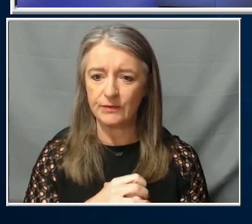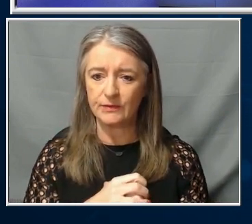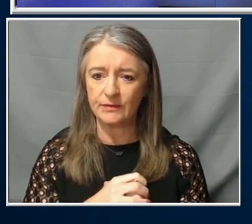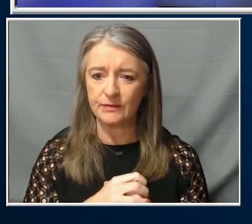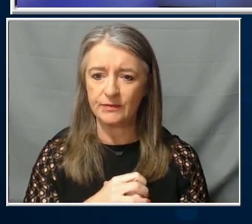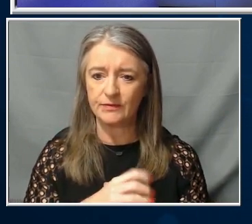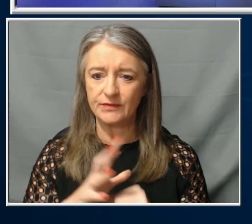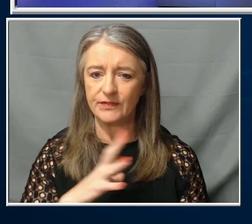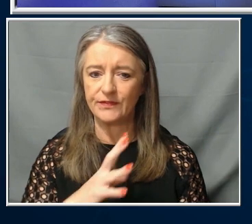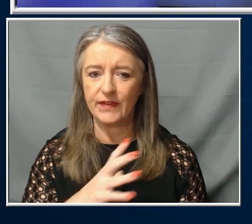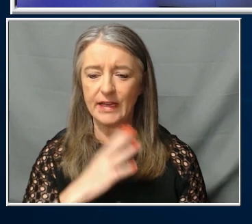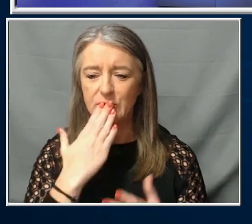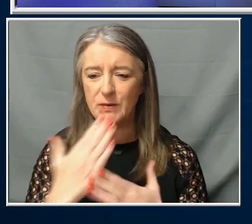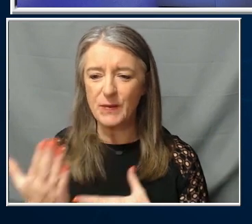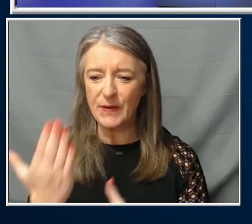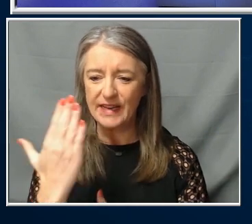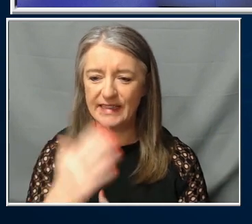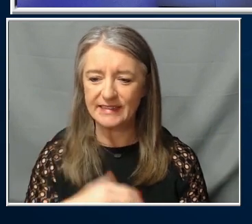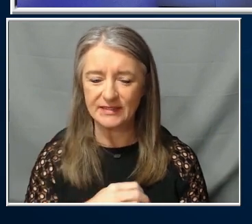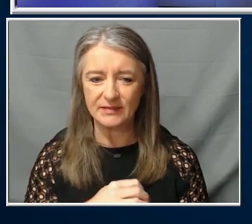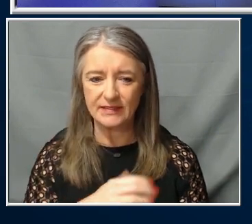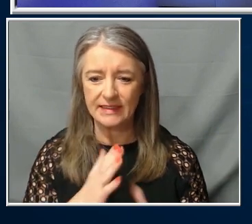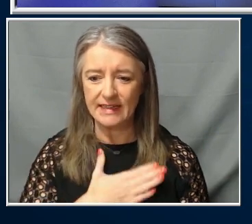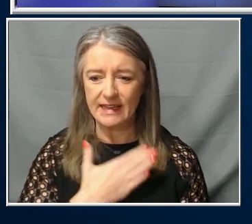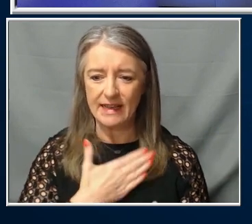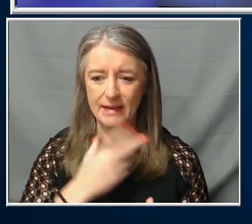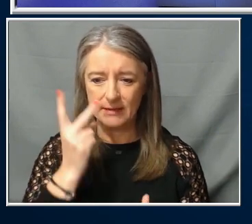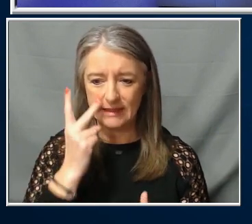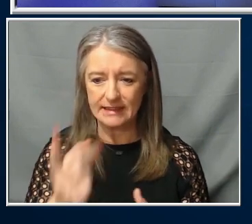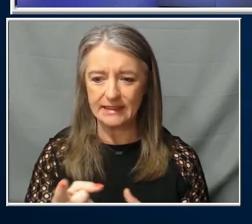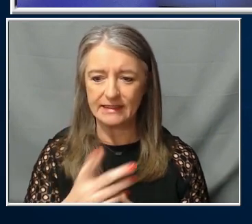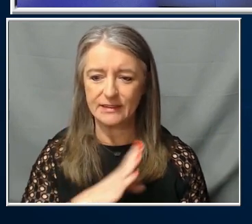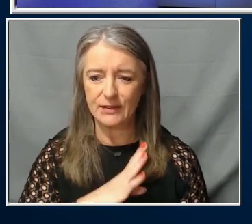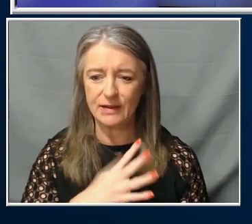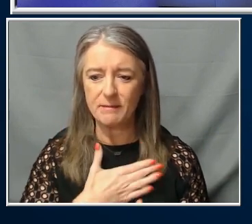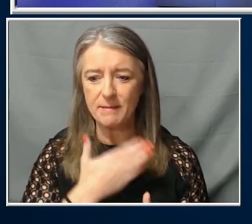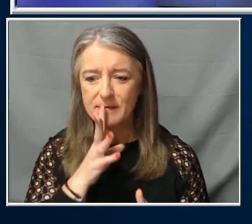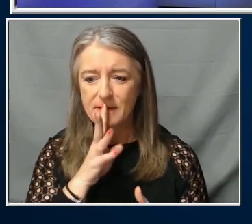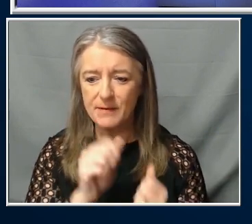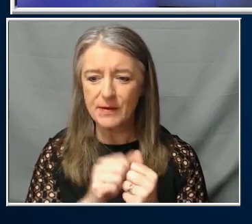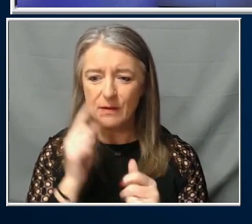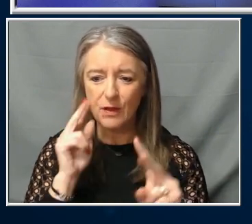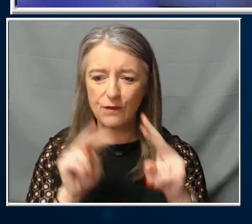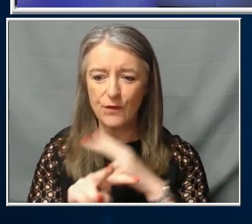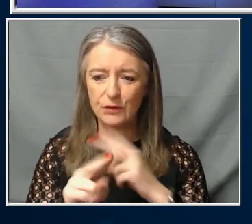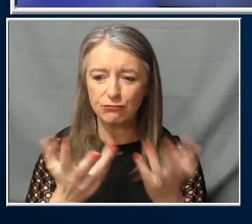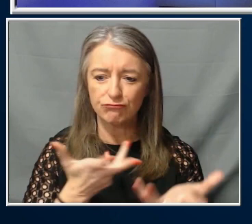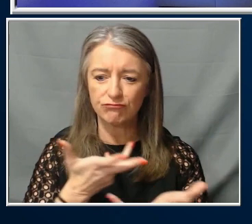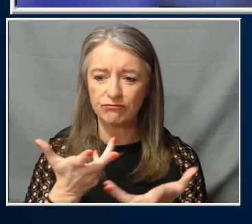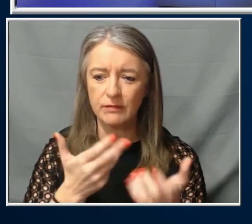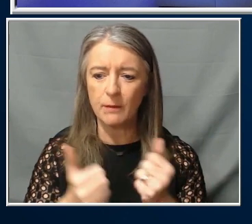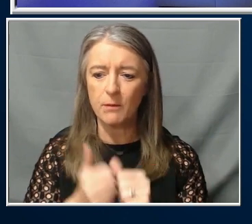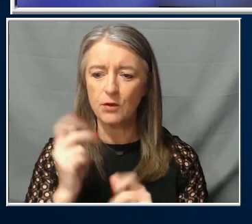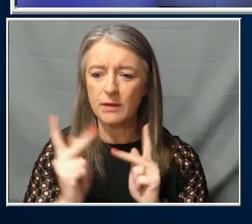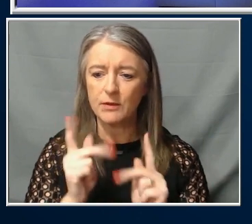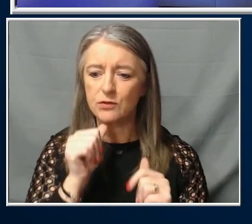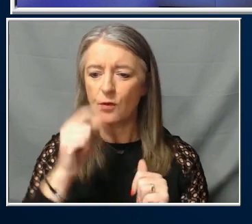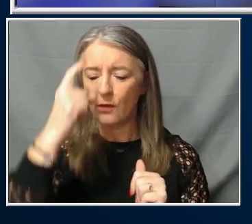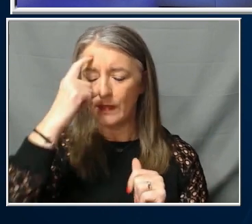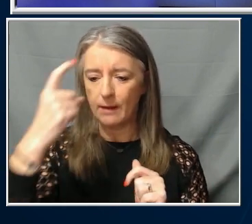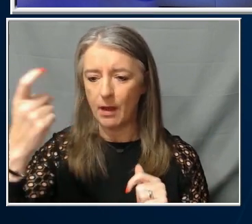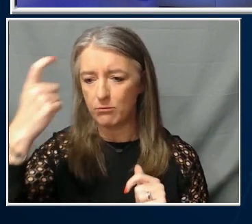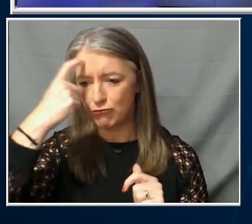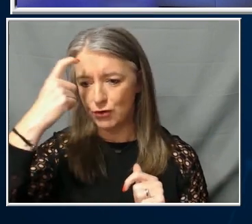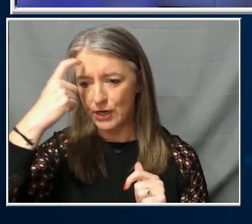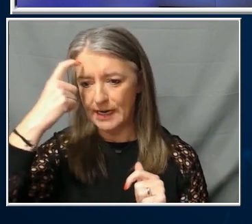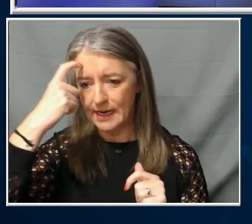Fine, good morning. Hey, good to see you. Good to talk to you this morning. We're looking forward to this conversation. Most people don't really think about the brain until something